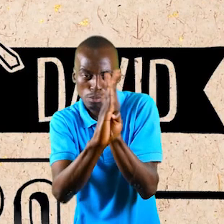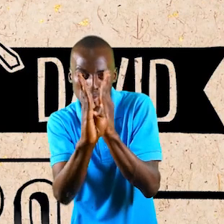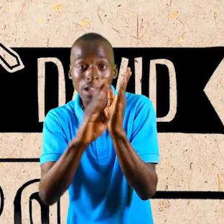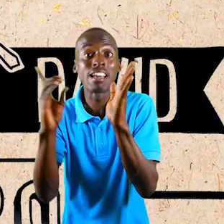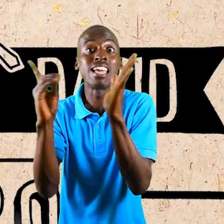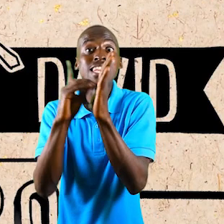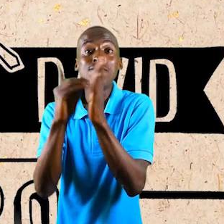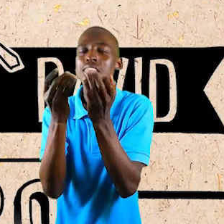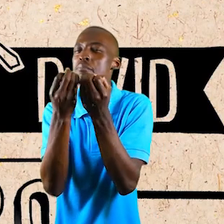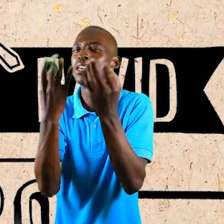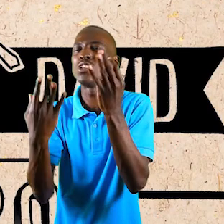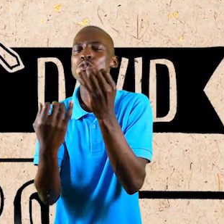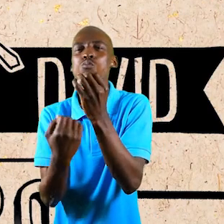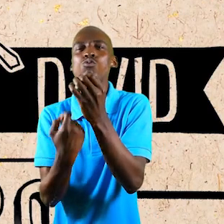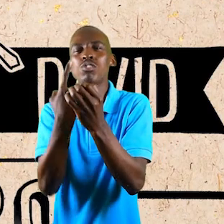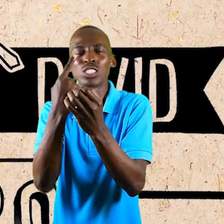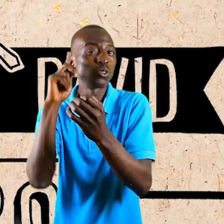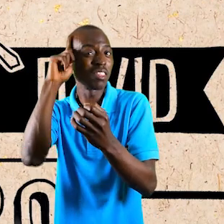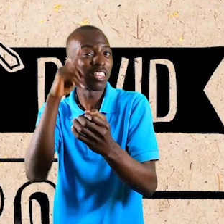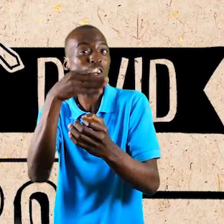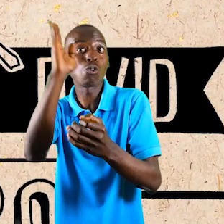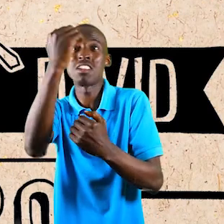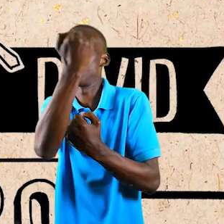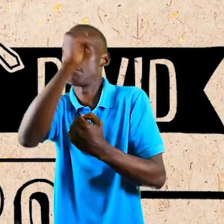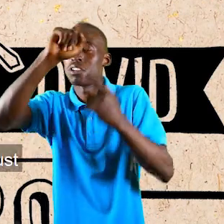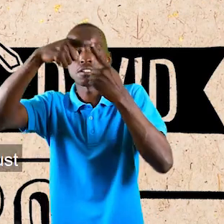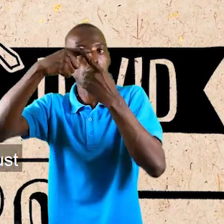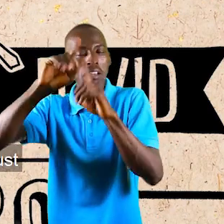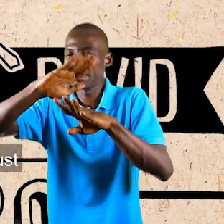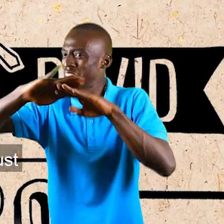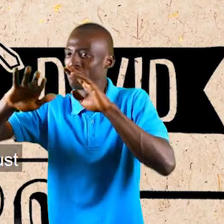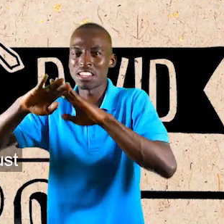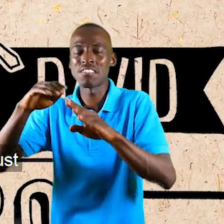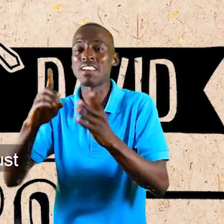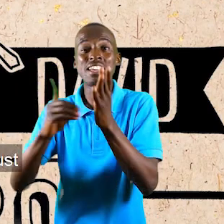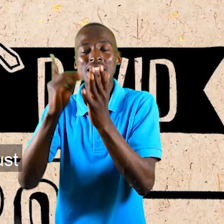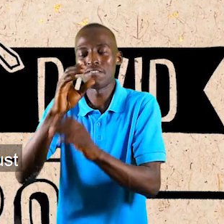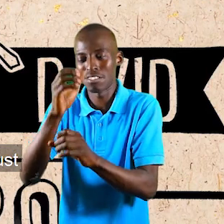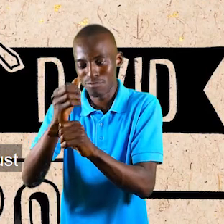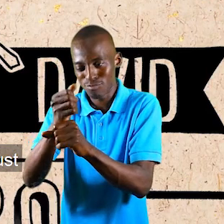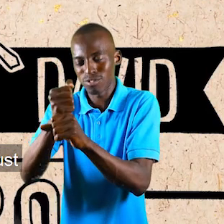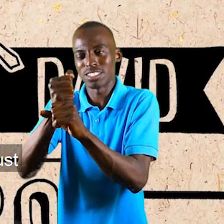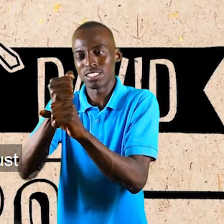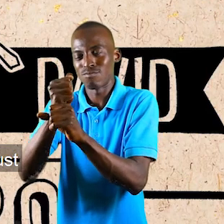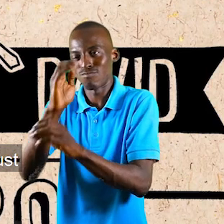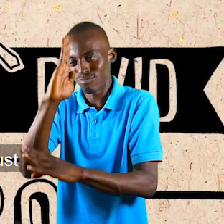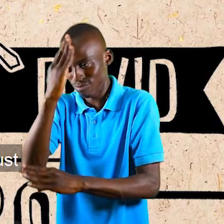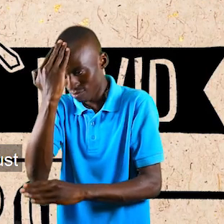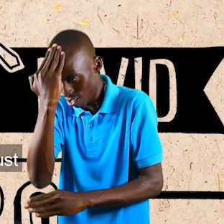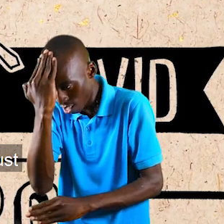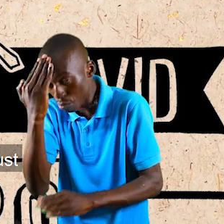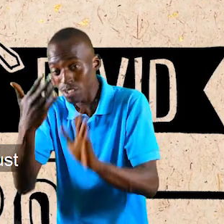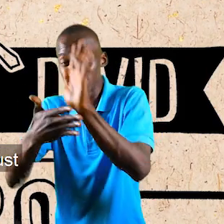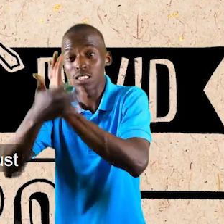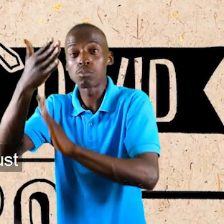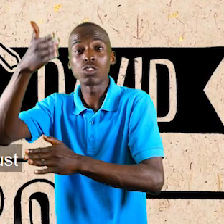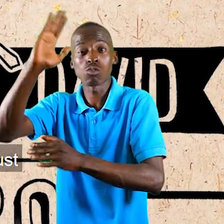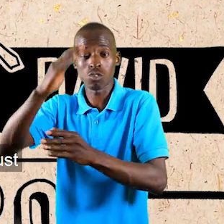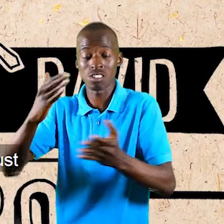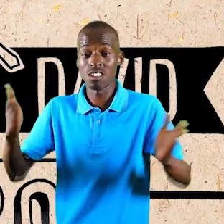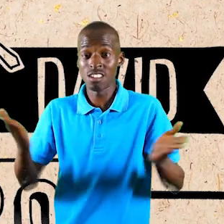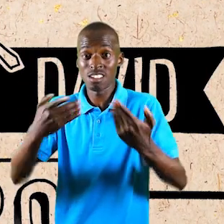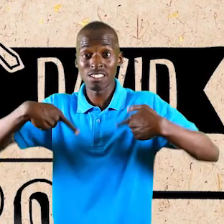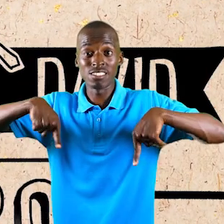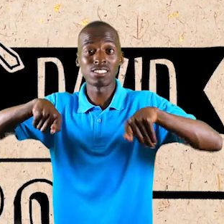had every reason to think that God had abandoned him, but that's not what he thinks. And so David's story encourages us to